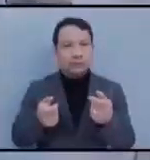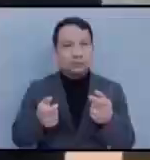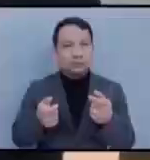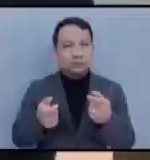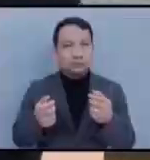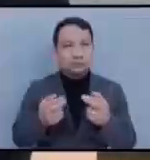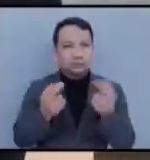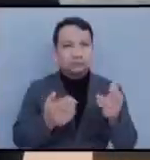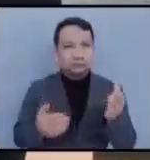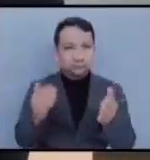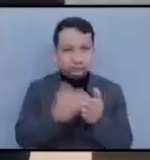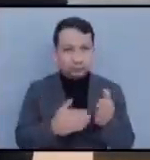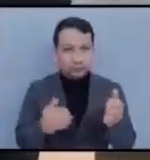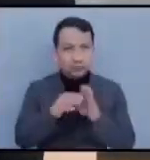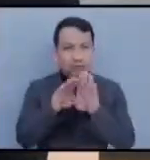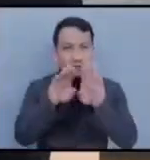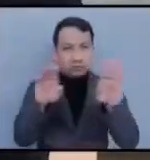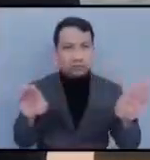is